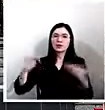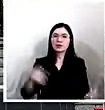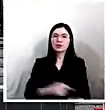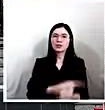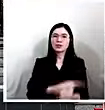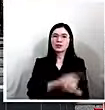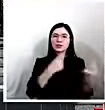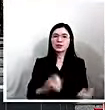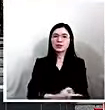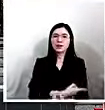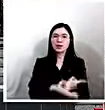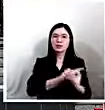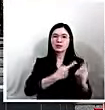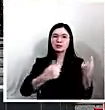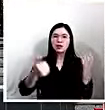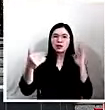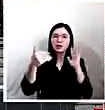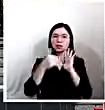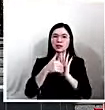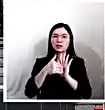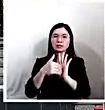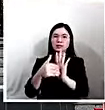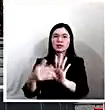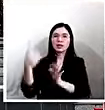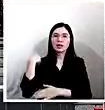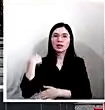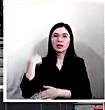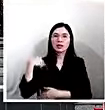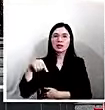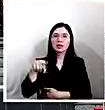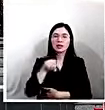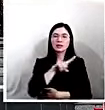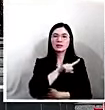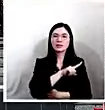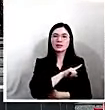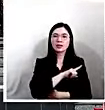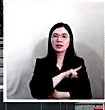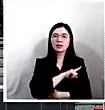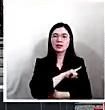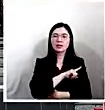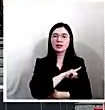who trespass against